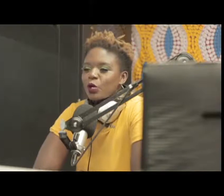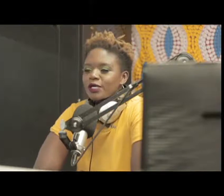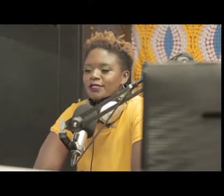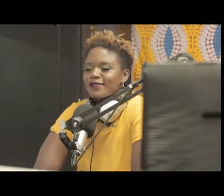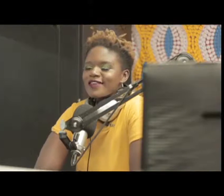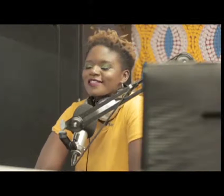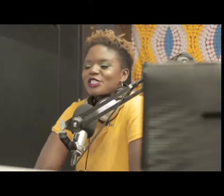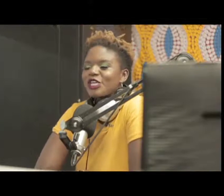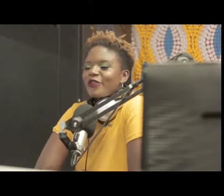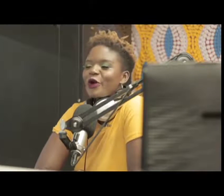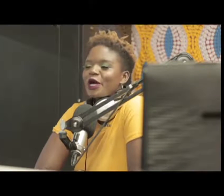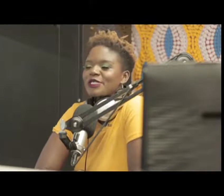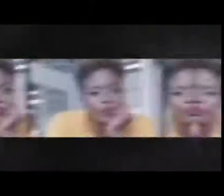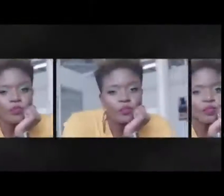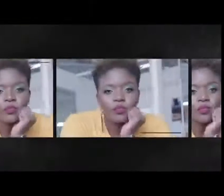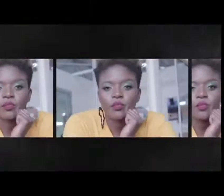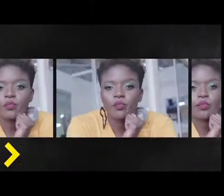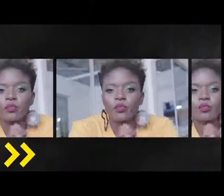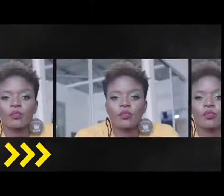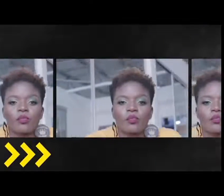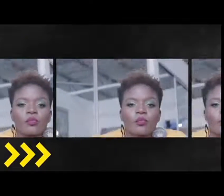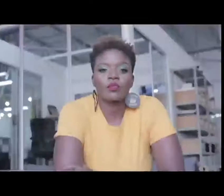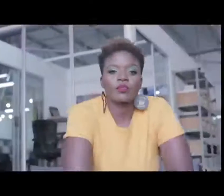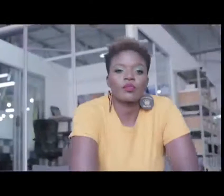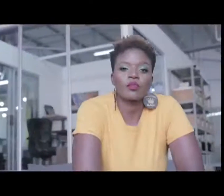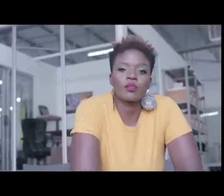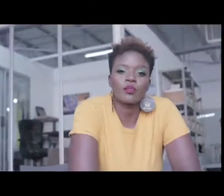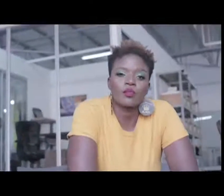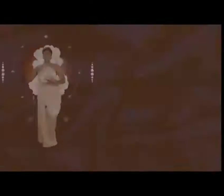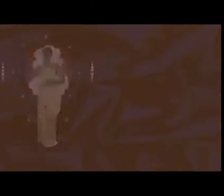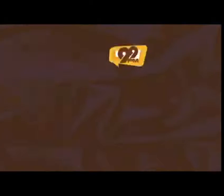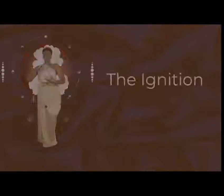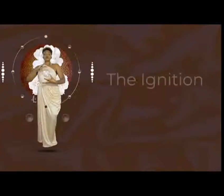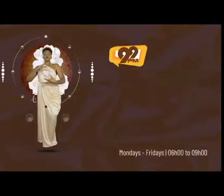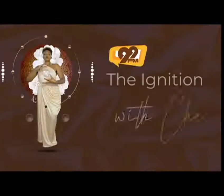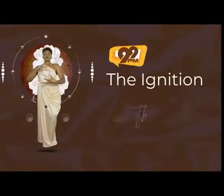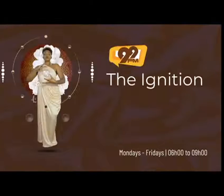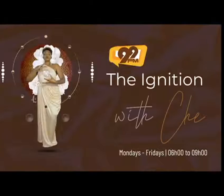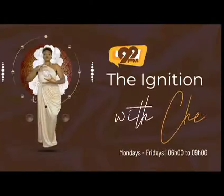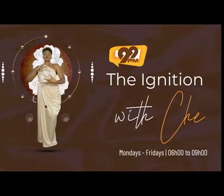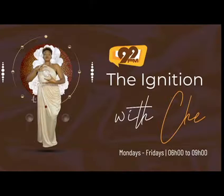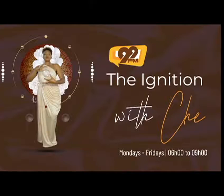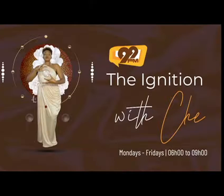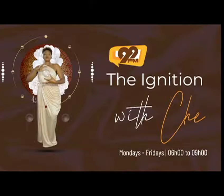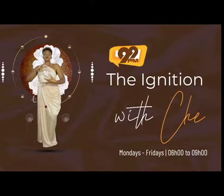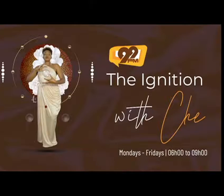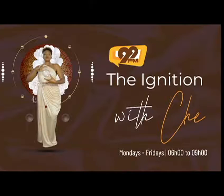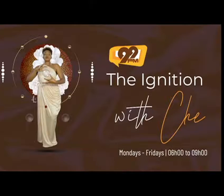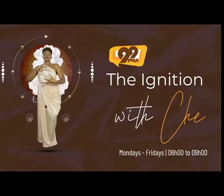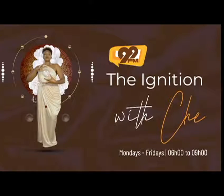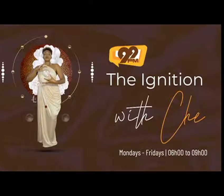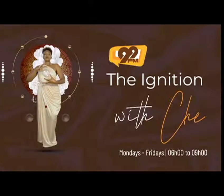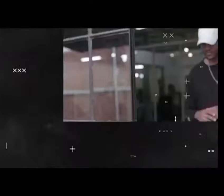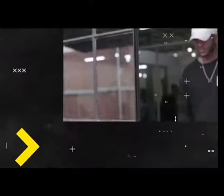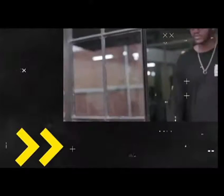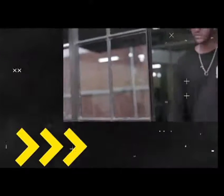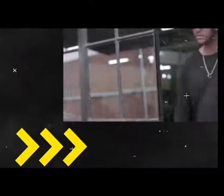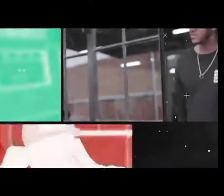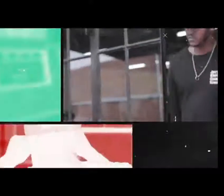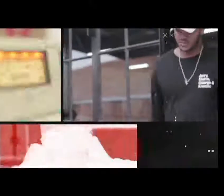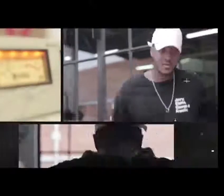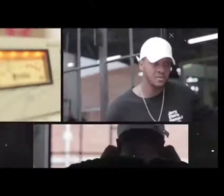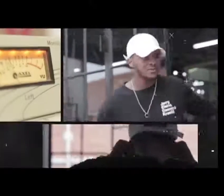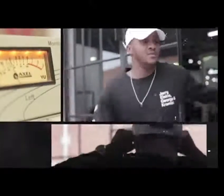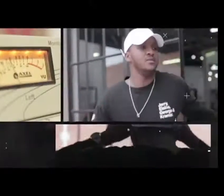What's up, world? This is Shay, the goddess of the airwaves, on 99 FM, Monday to Friday, serving you breakfast on the ignition between 6 and